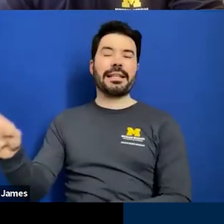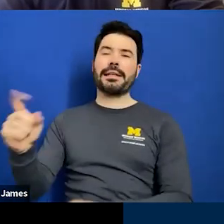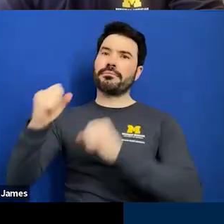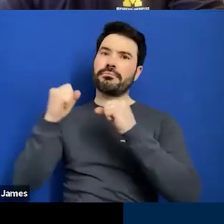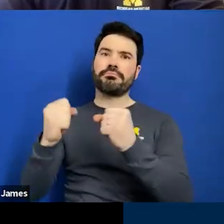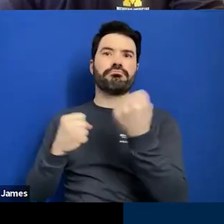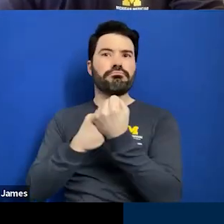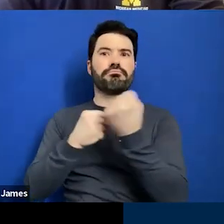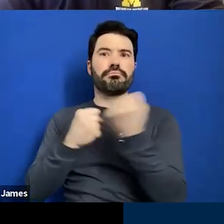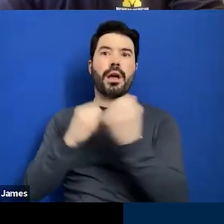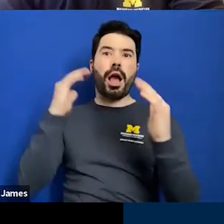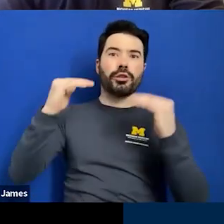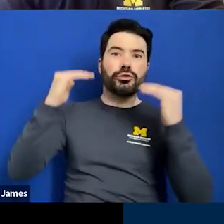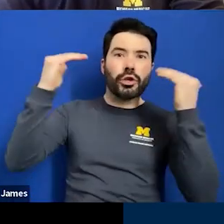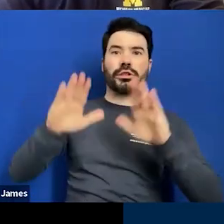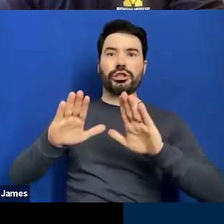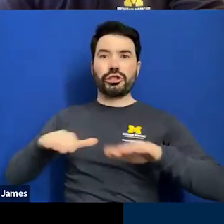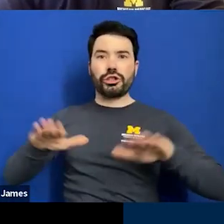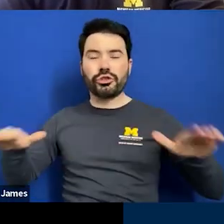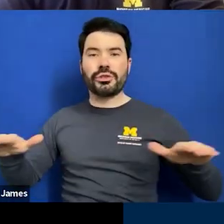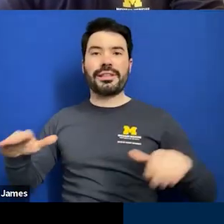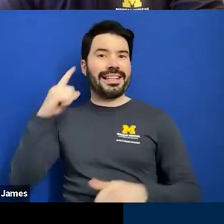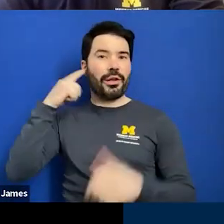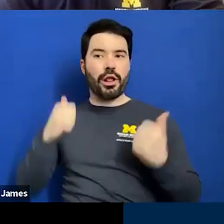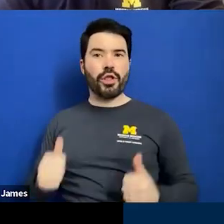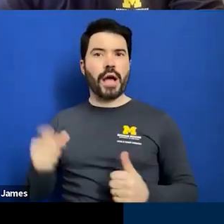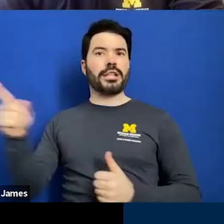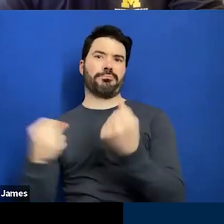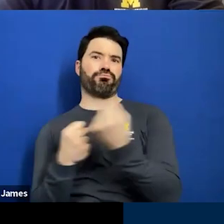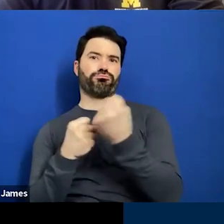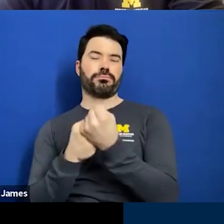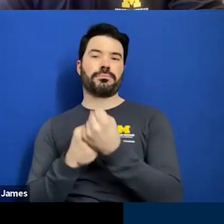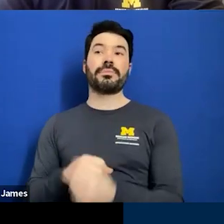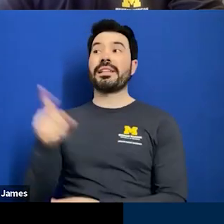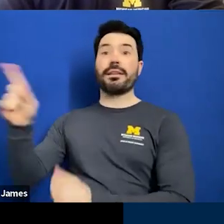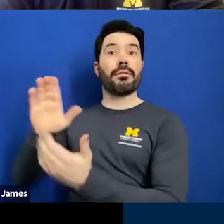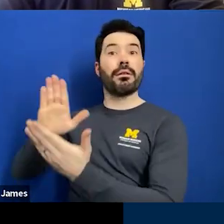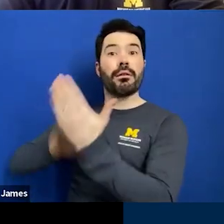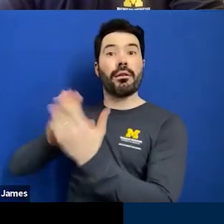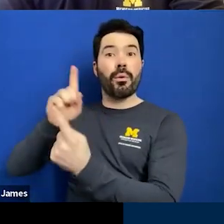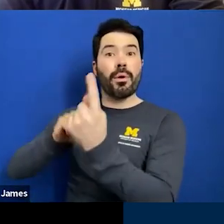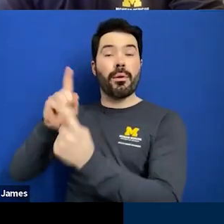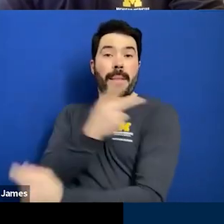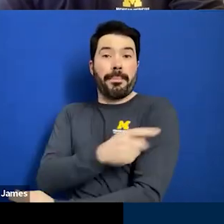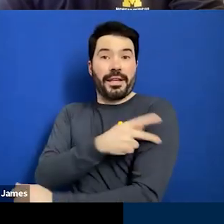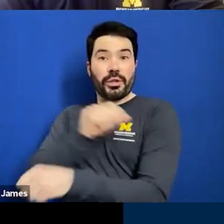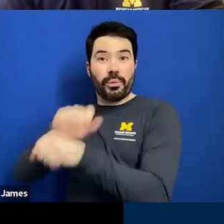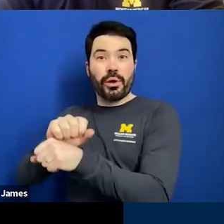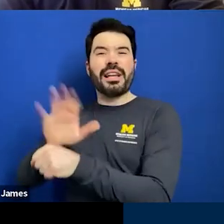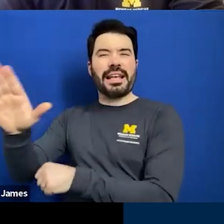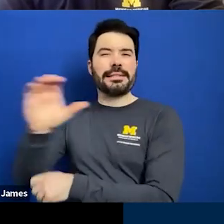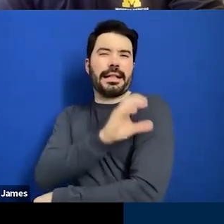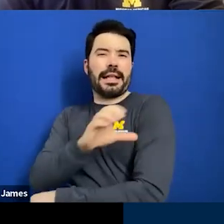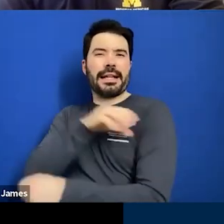for adults and children with hearing loss. In addition to working one-on-one with patients at his clinic in Seattle, Dr. Ruffin and his